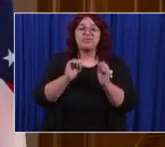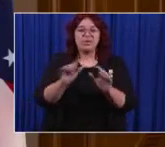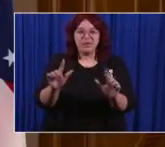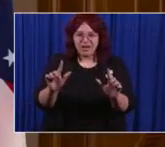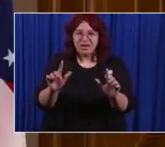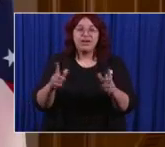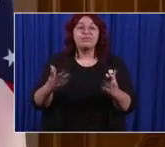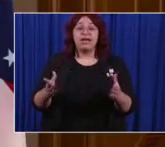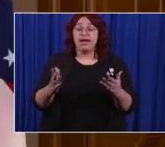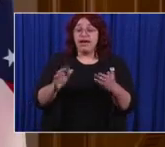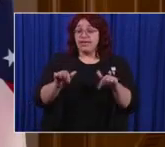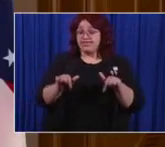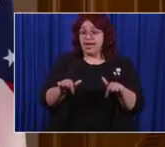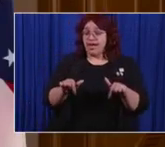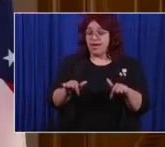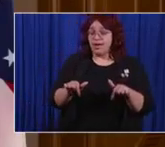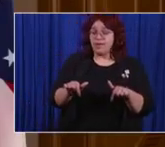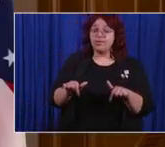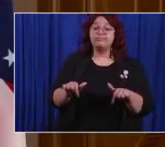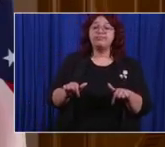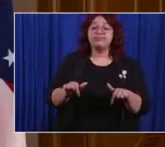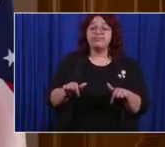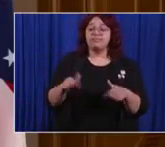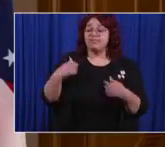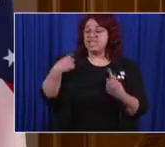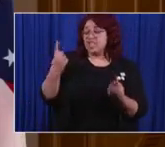this past month. 15 months